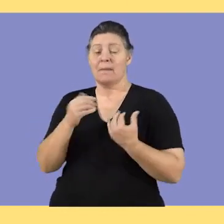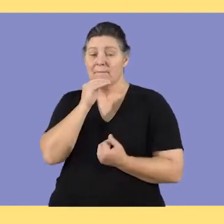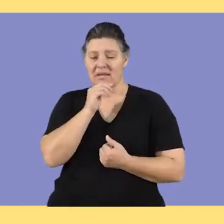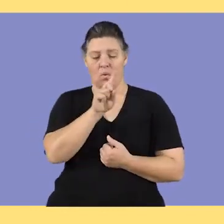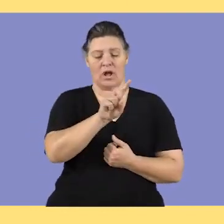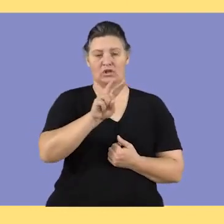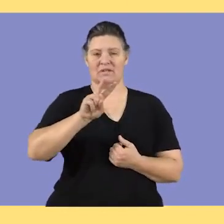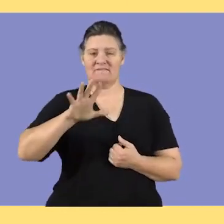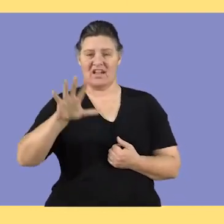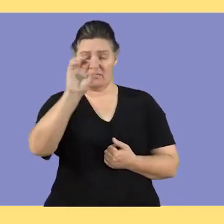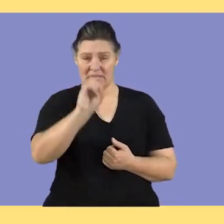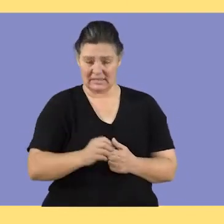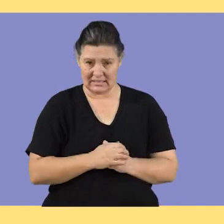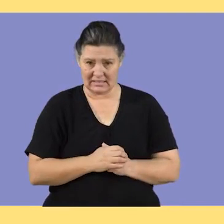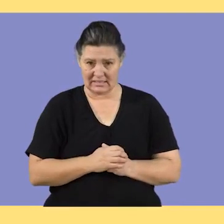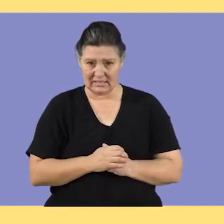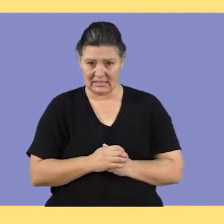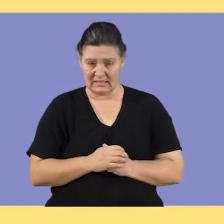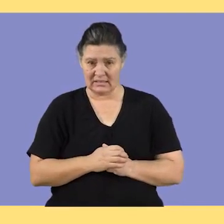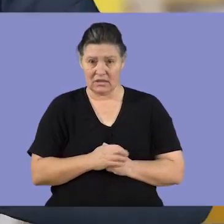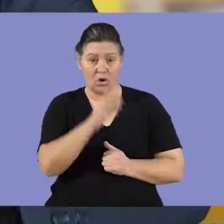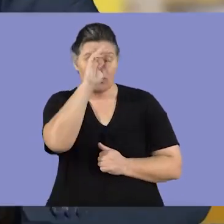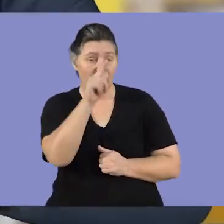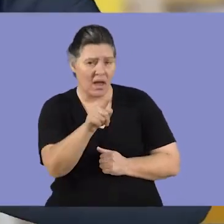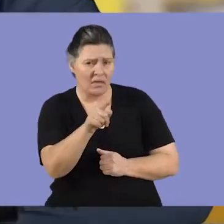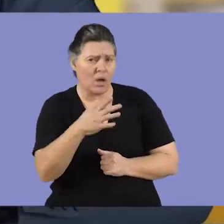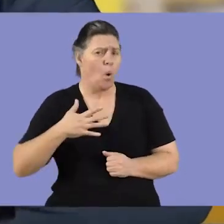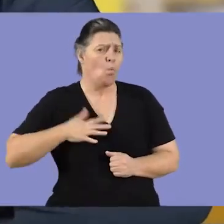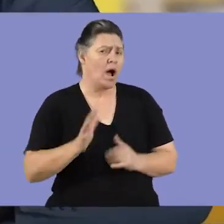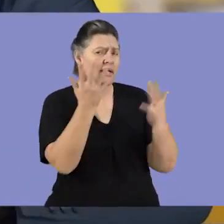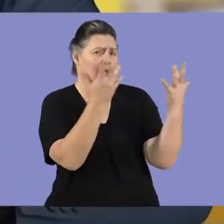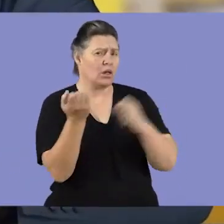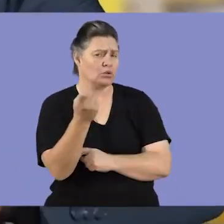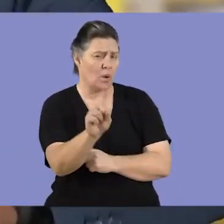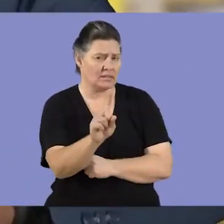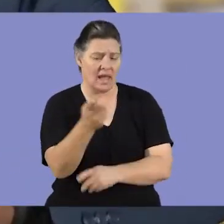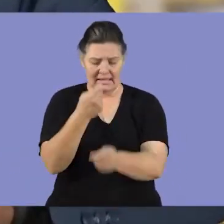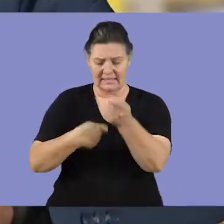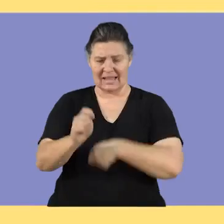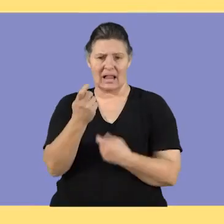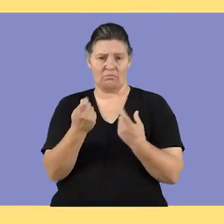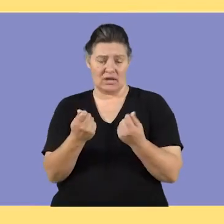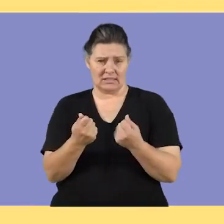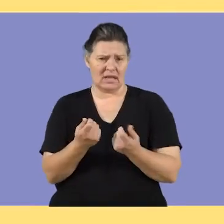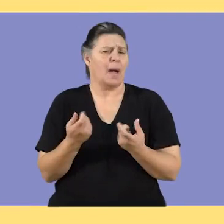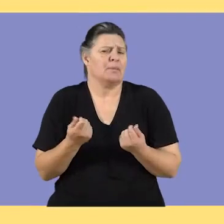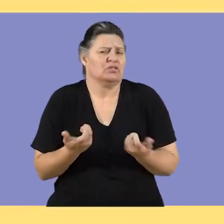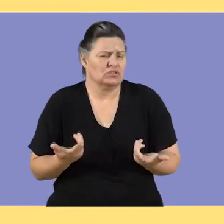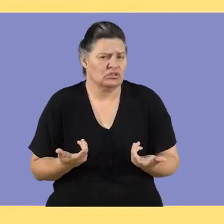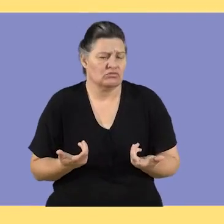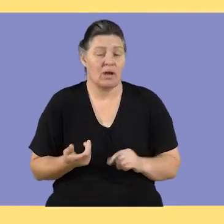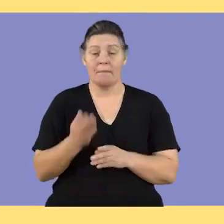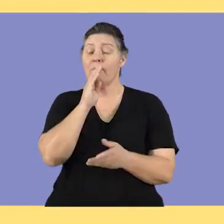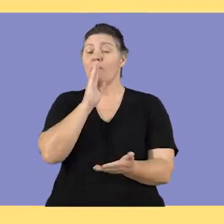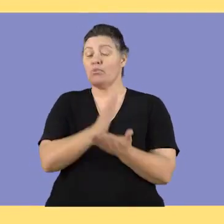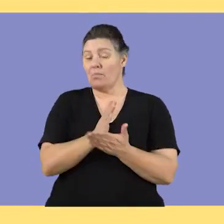becomes 125. Remember again, what do they want us to calculate? The selling price. So as